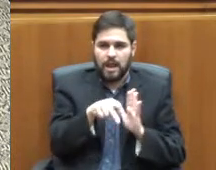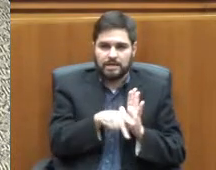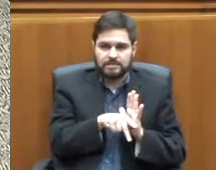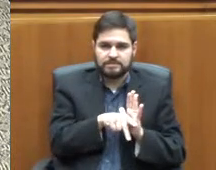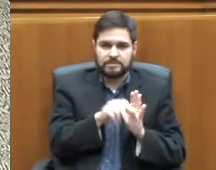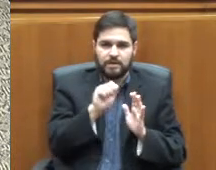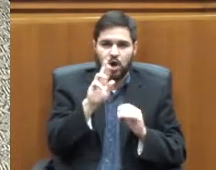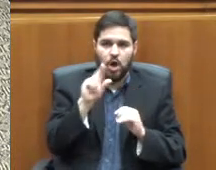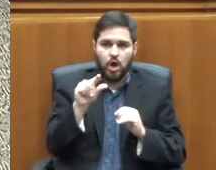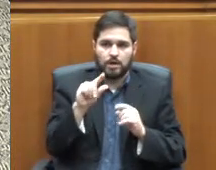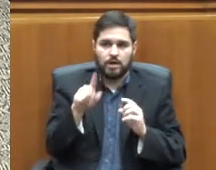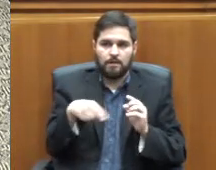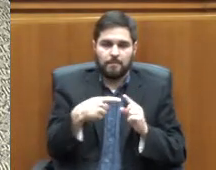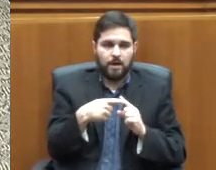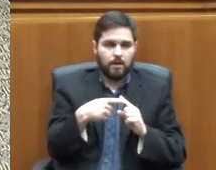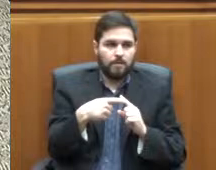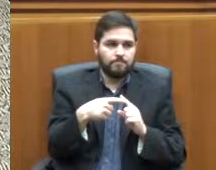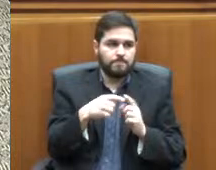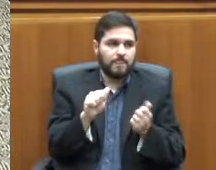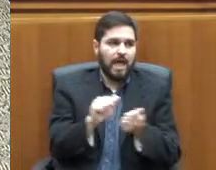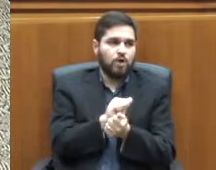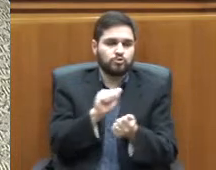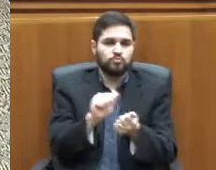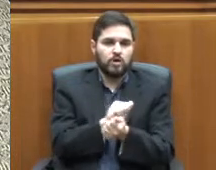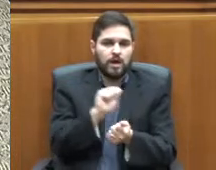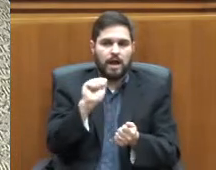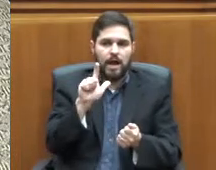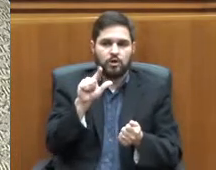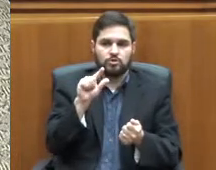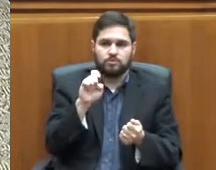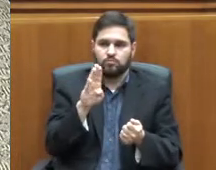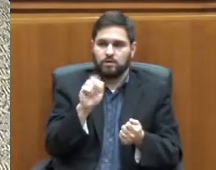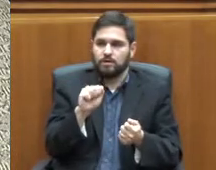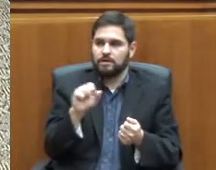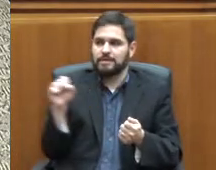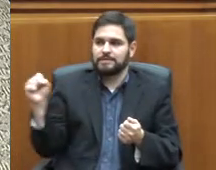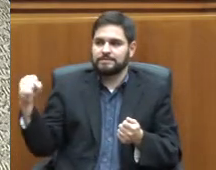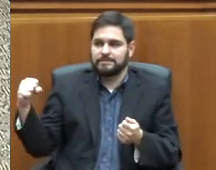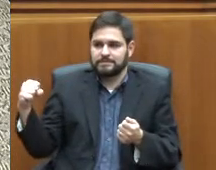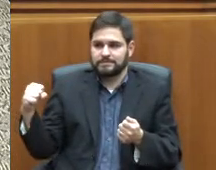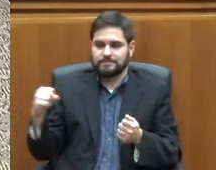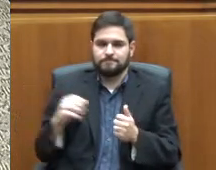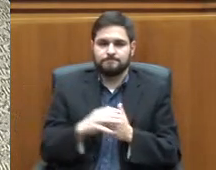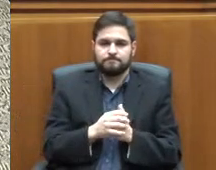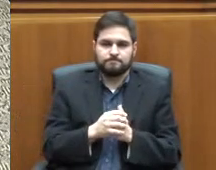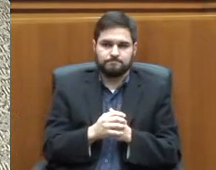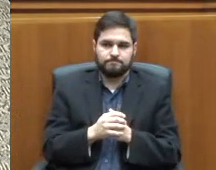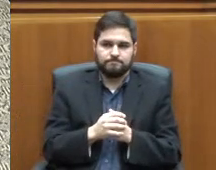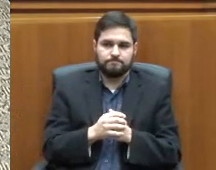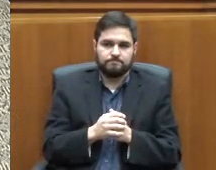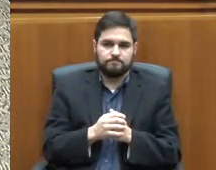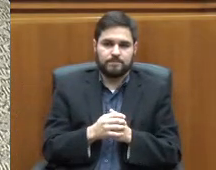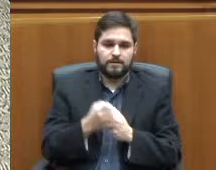policy in August regarding algebra certification. Like the one we have in front of us. Got it.